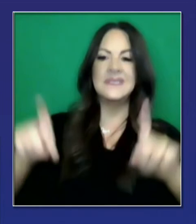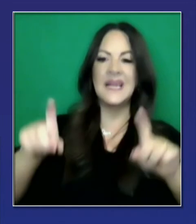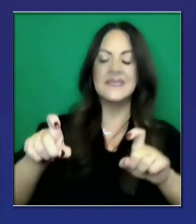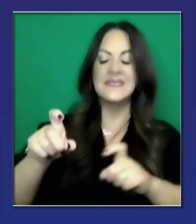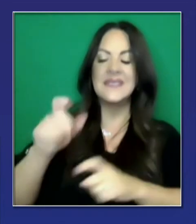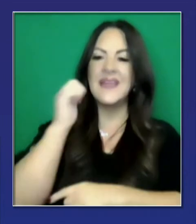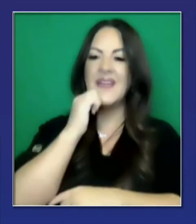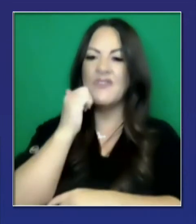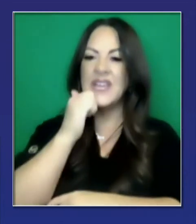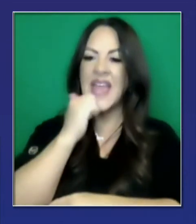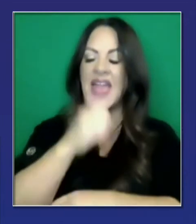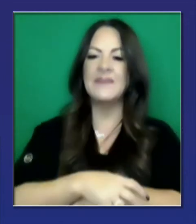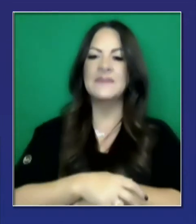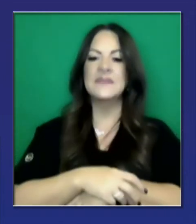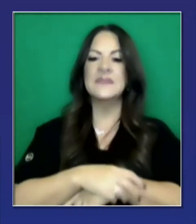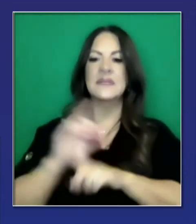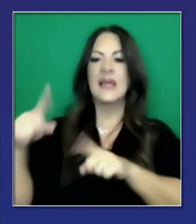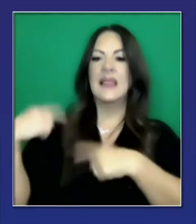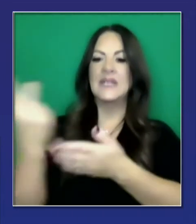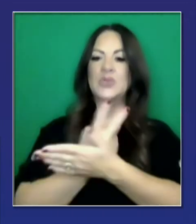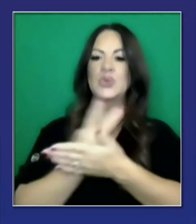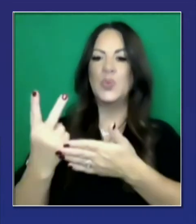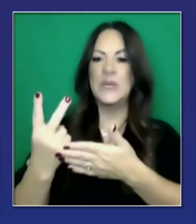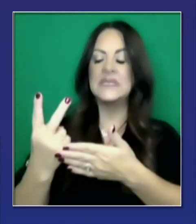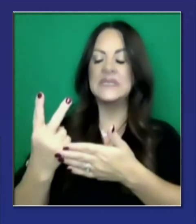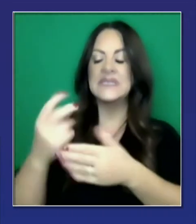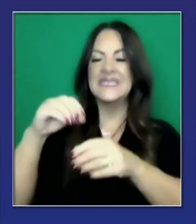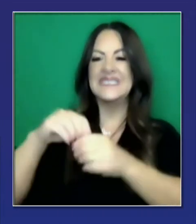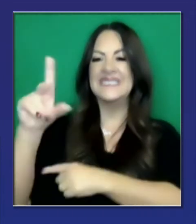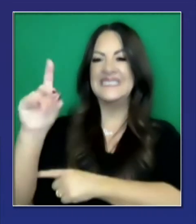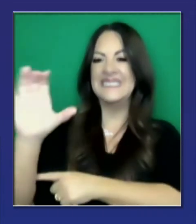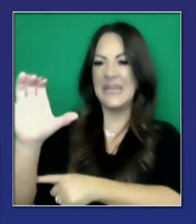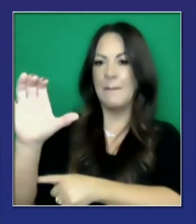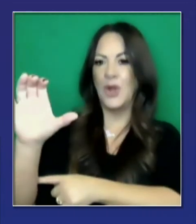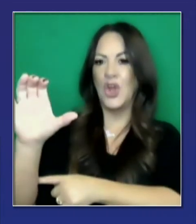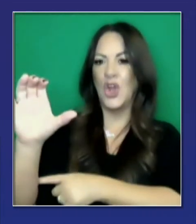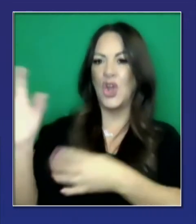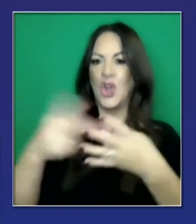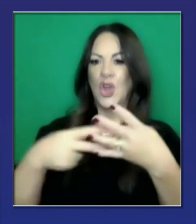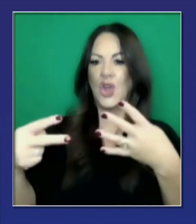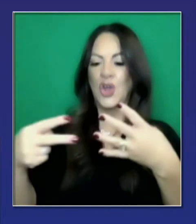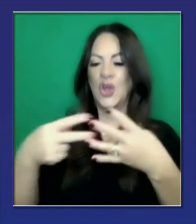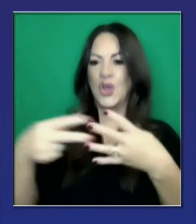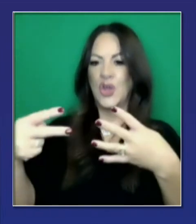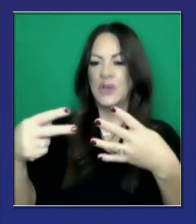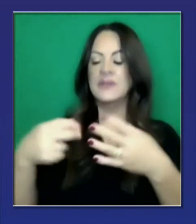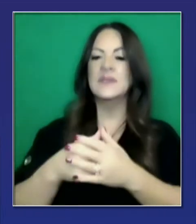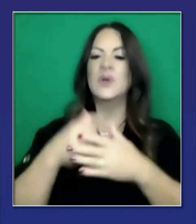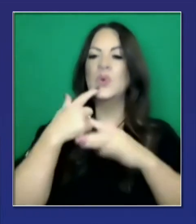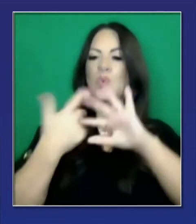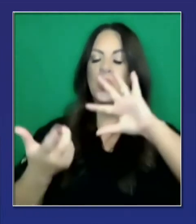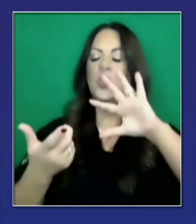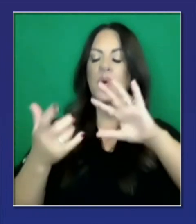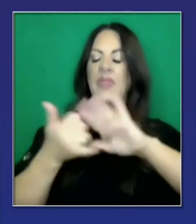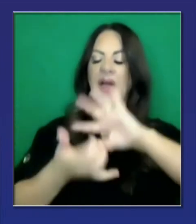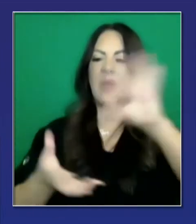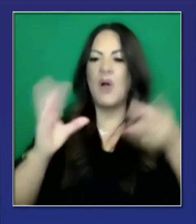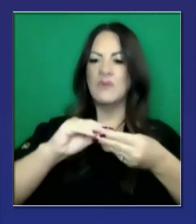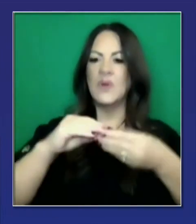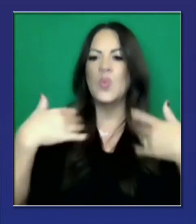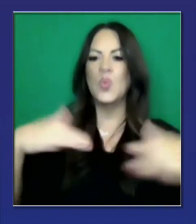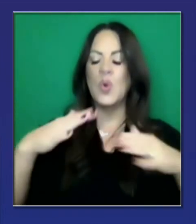in the last 2 weeks. This December testing number is an entire month testing data so far to